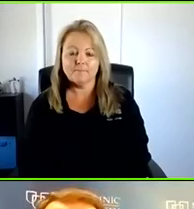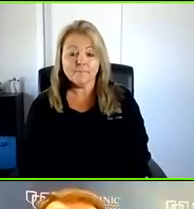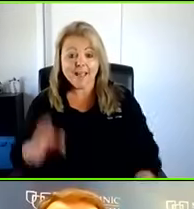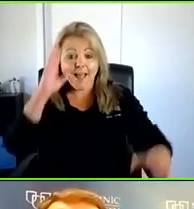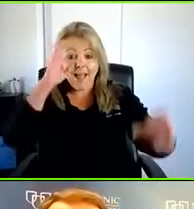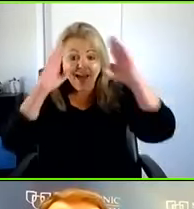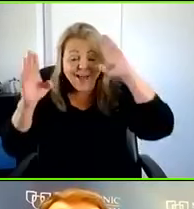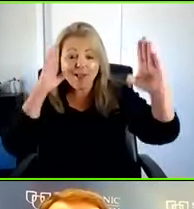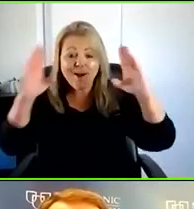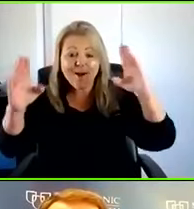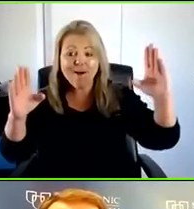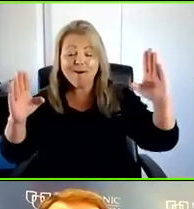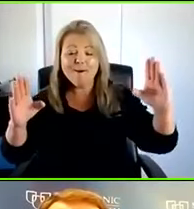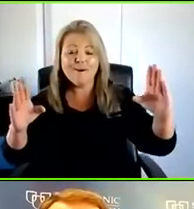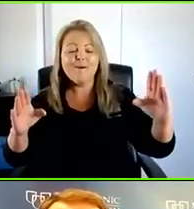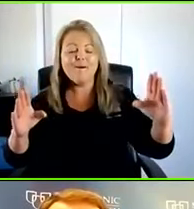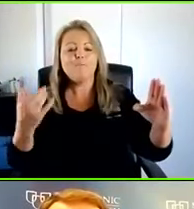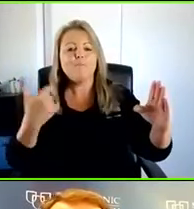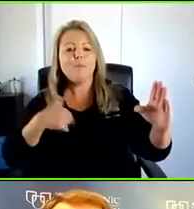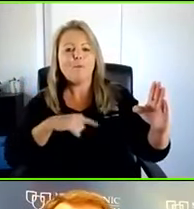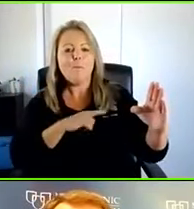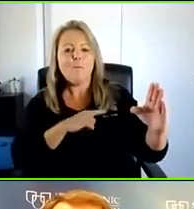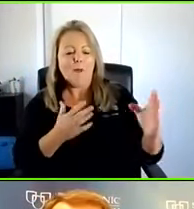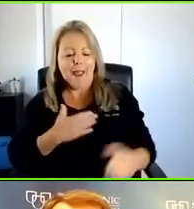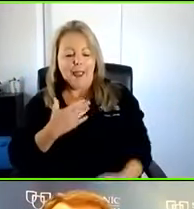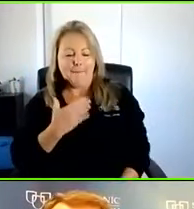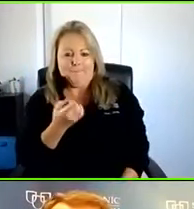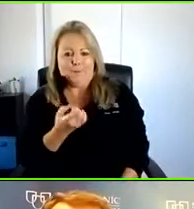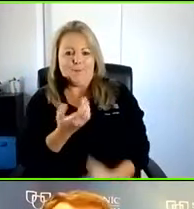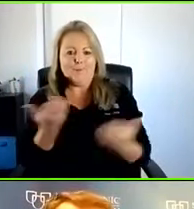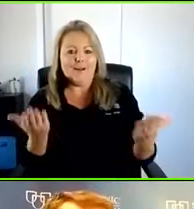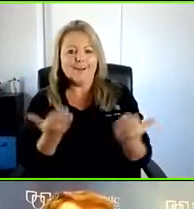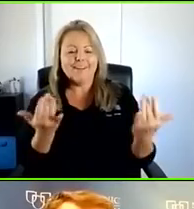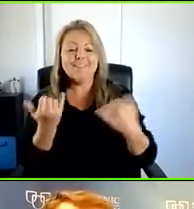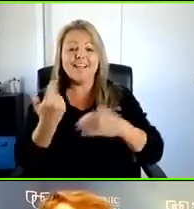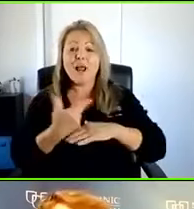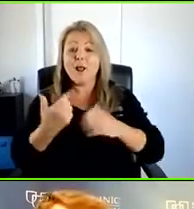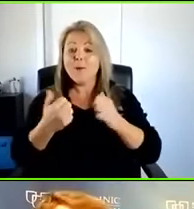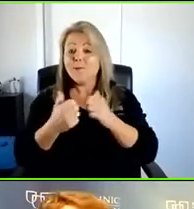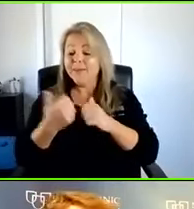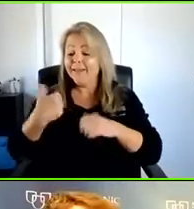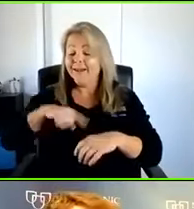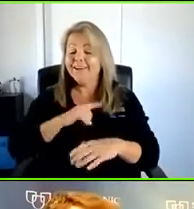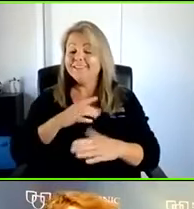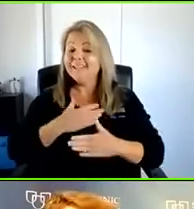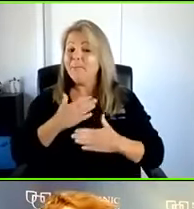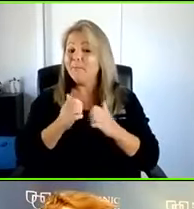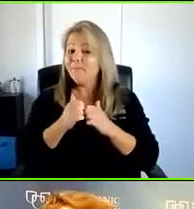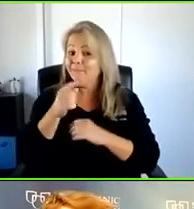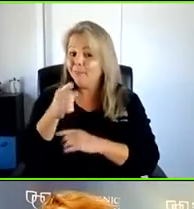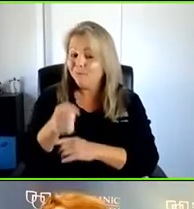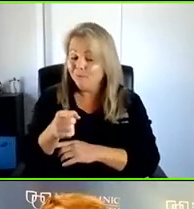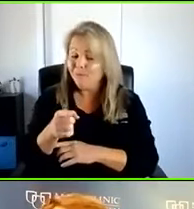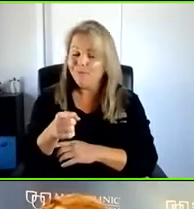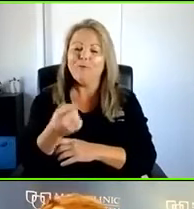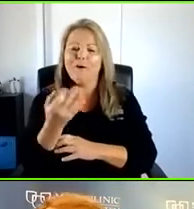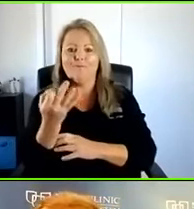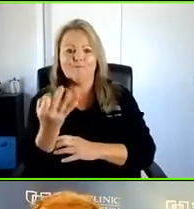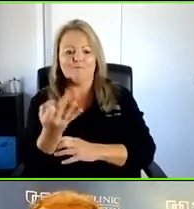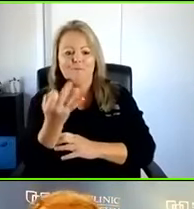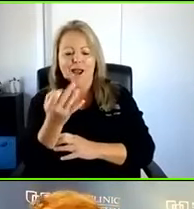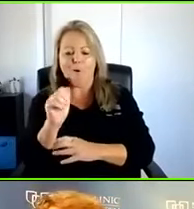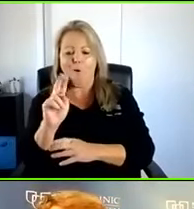Hello, everyone. We're glad to have you here today with us and glad to be with you on this